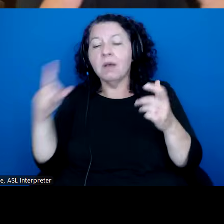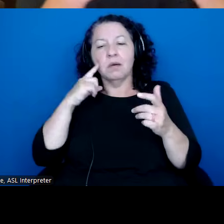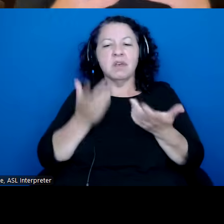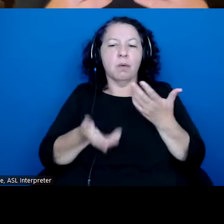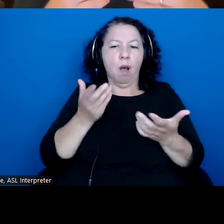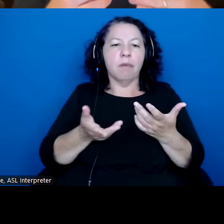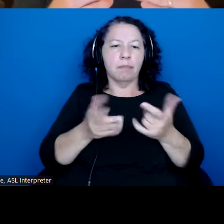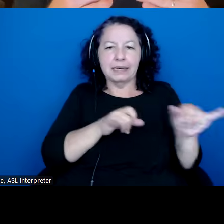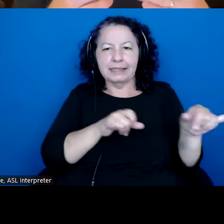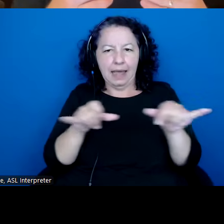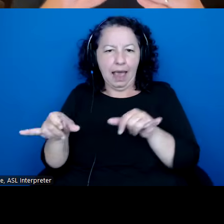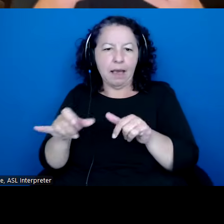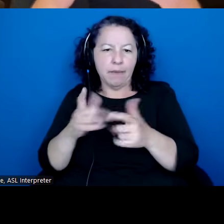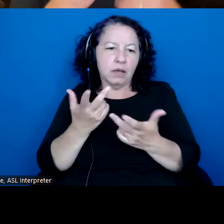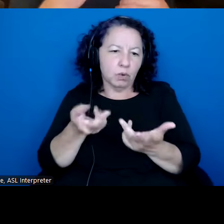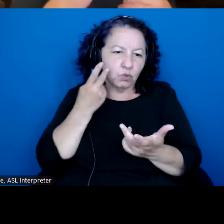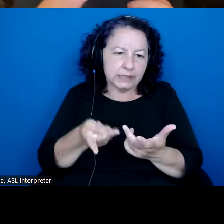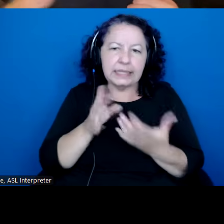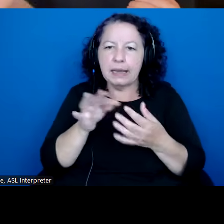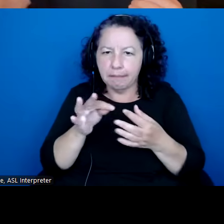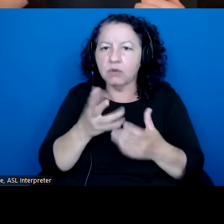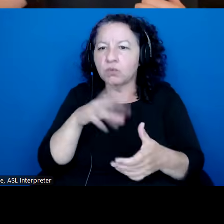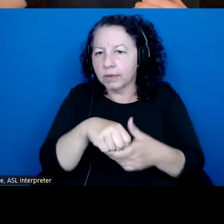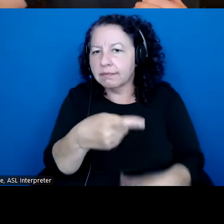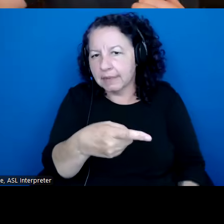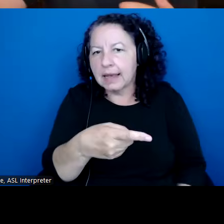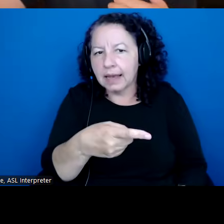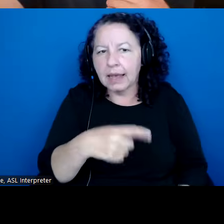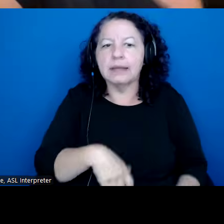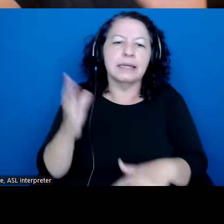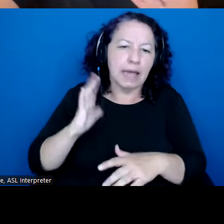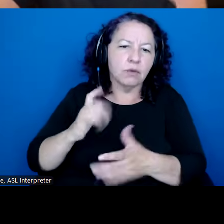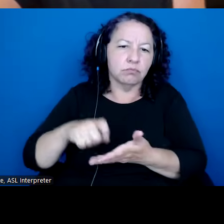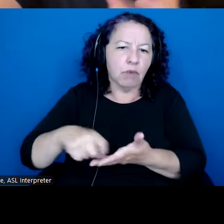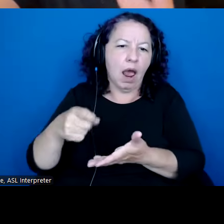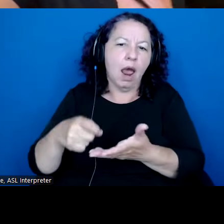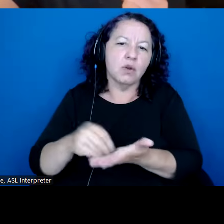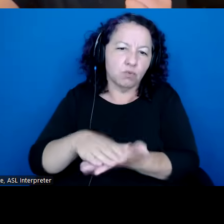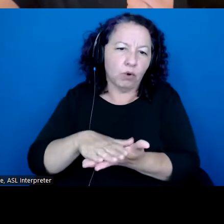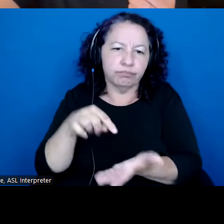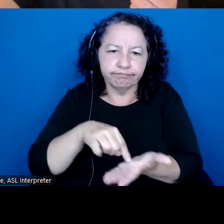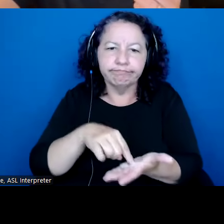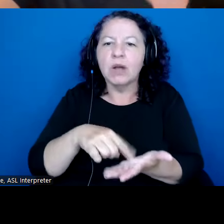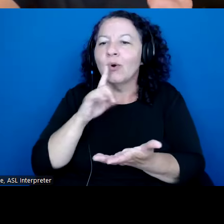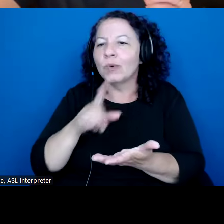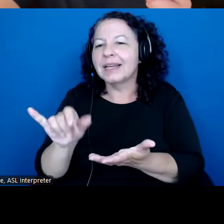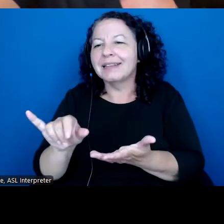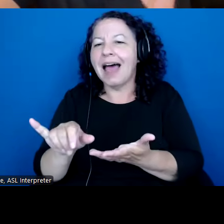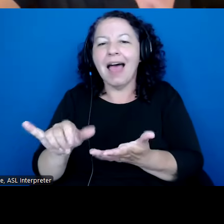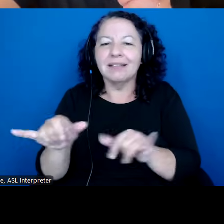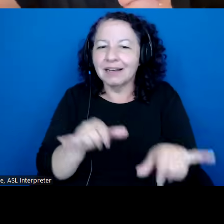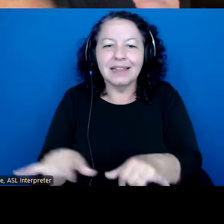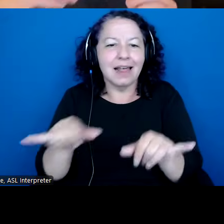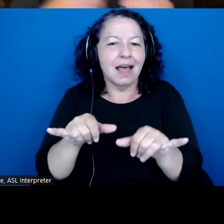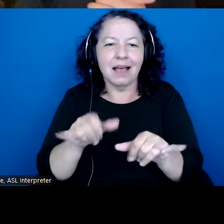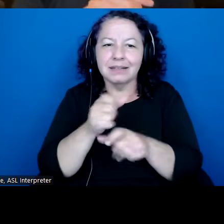the same as what's being mentioned in the cuneiform record. And these are really like the classic brewing vessels in Mesopotamia. When they